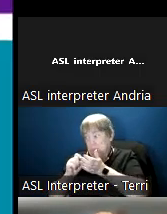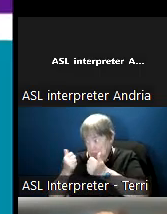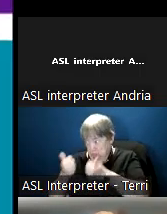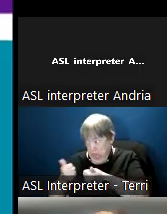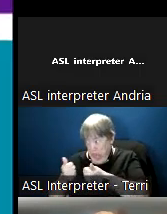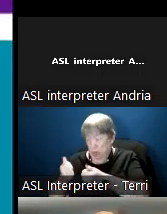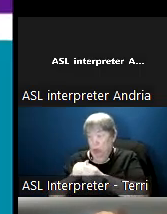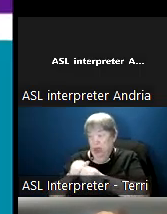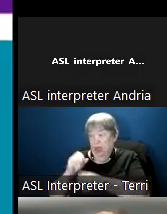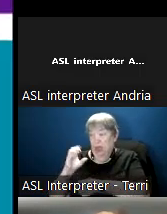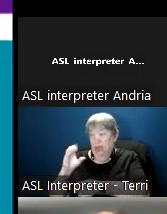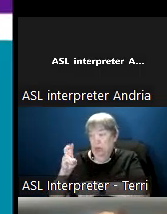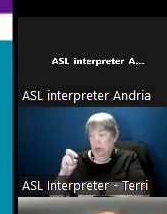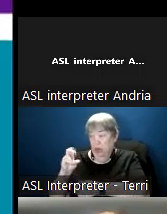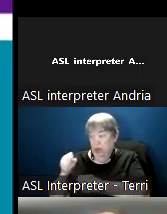Sherry.